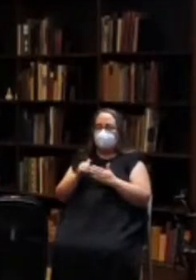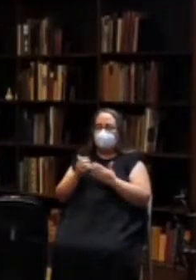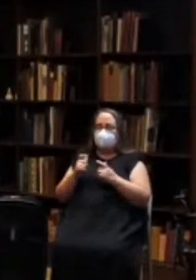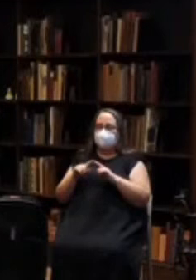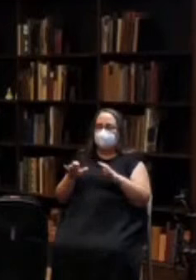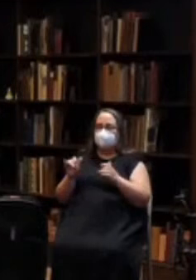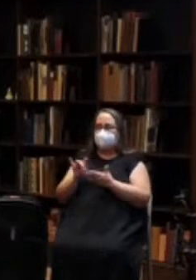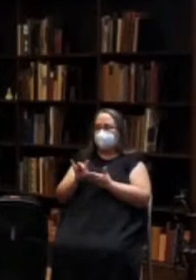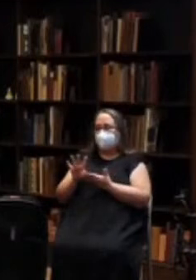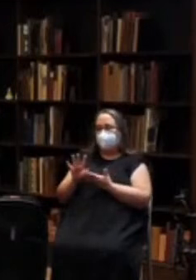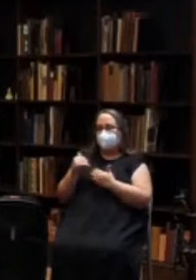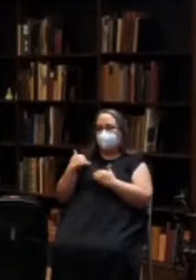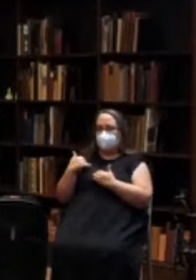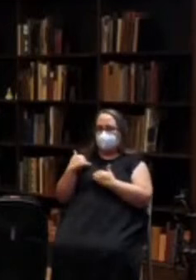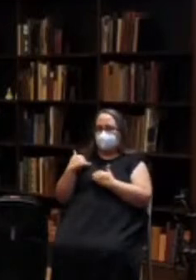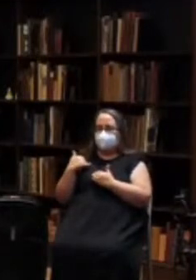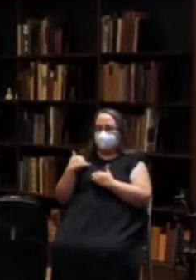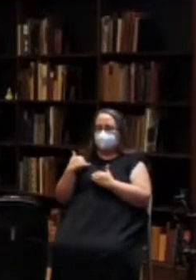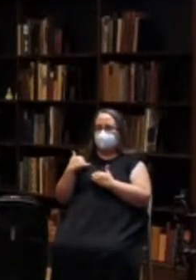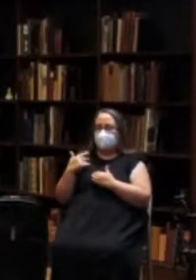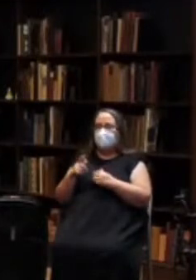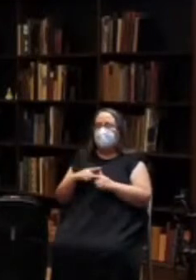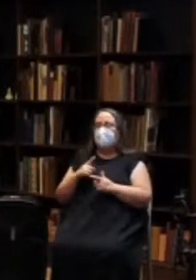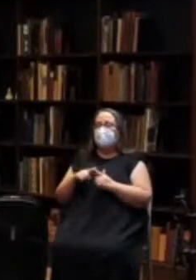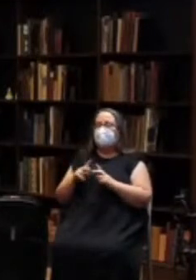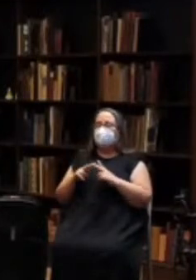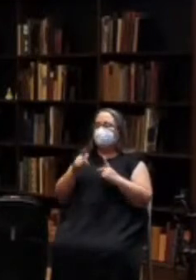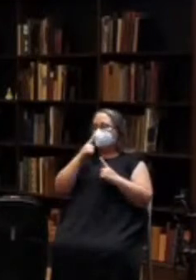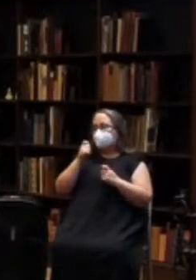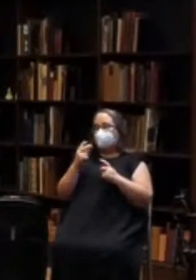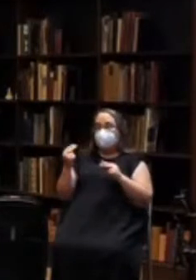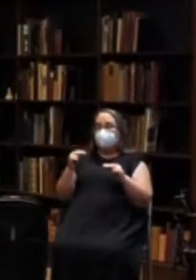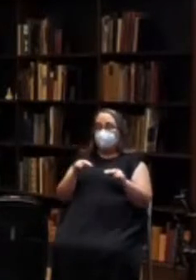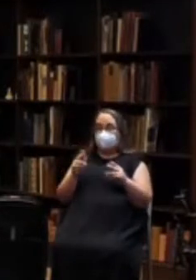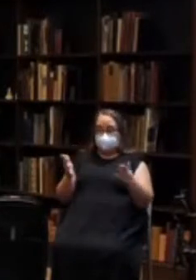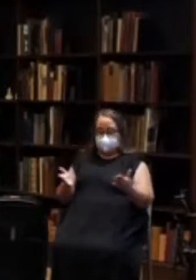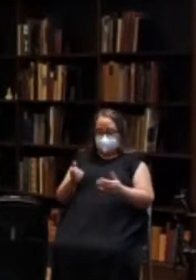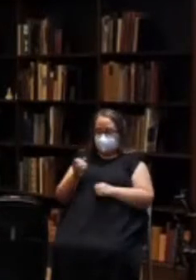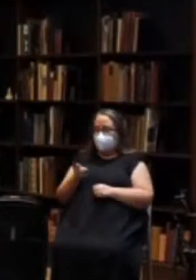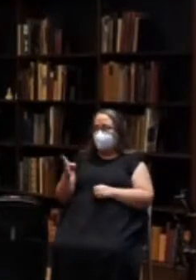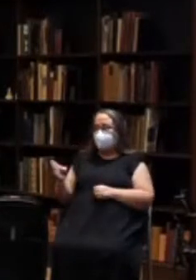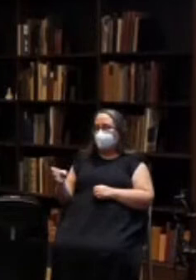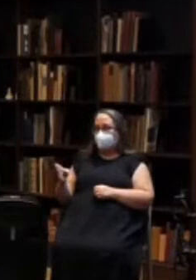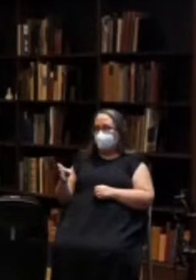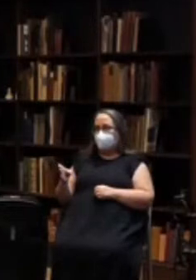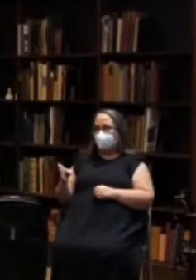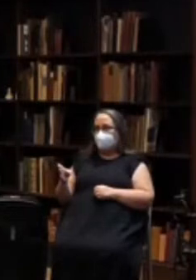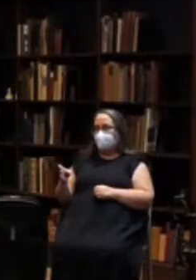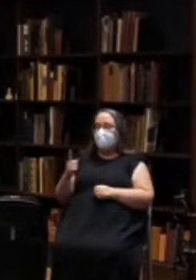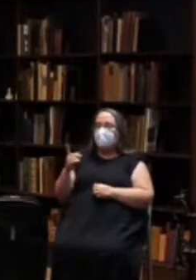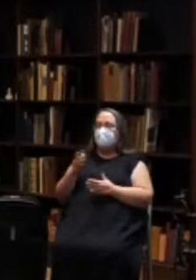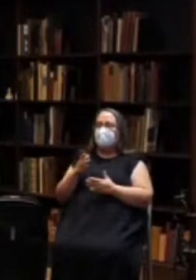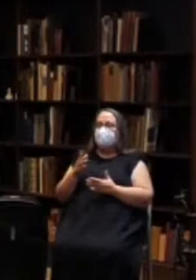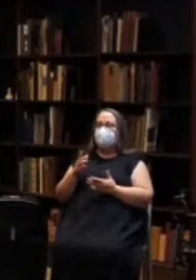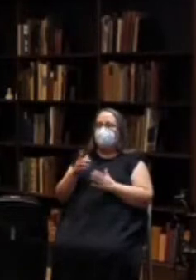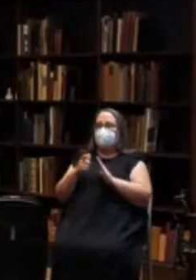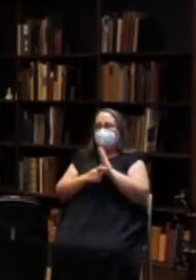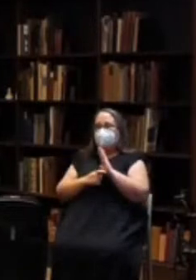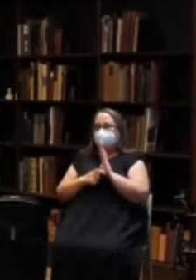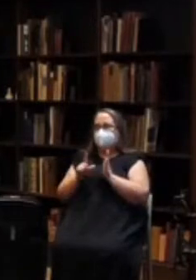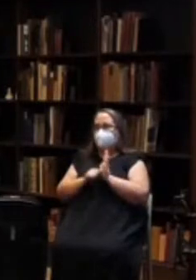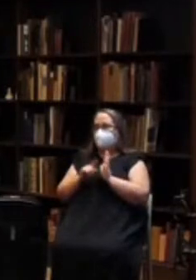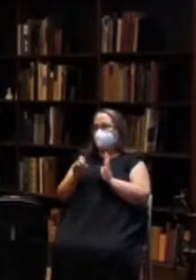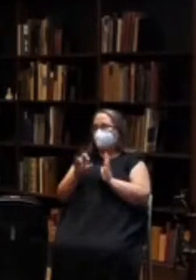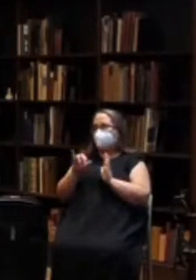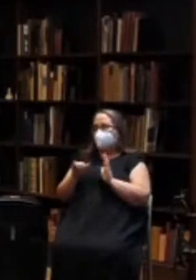to do was get rid of the burden. And then it's very interesting when we look at Baltimore, there's a piece published in Chicory